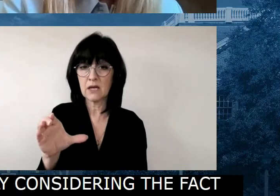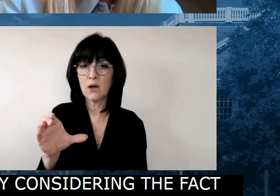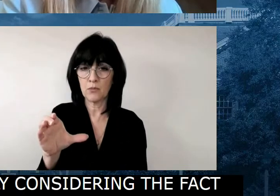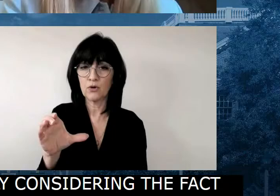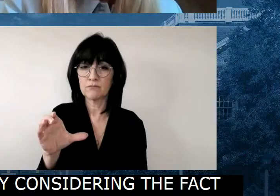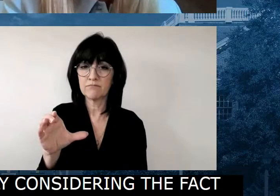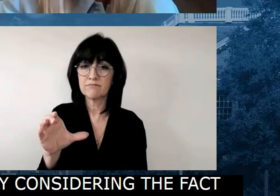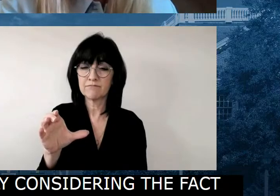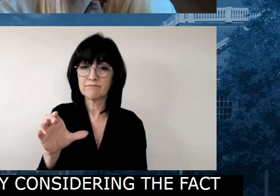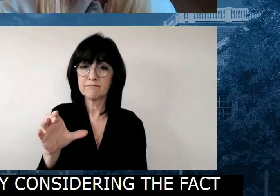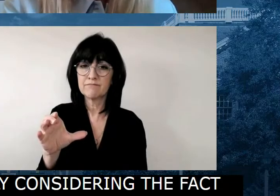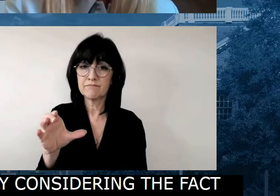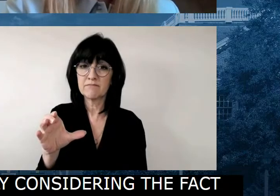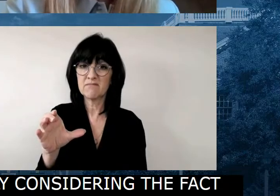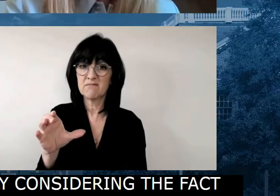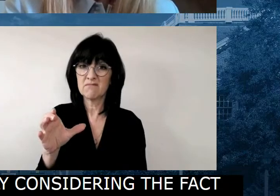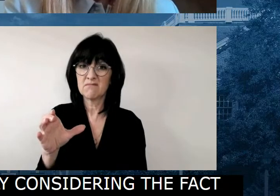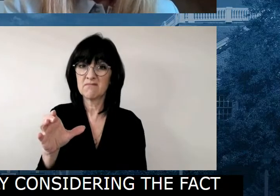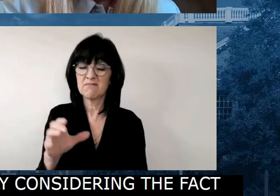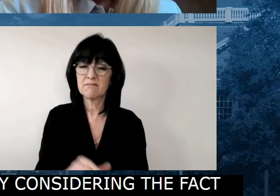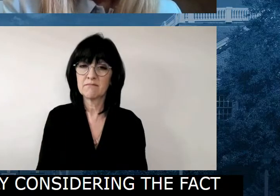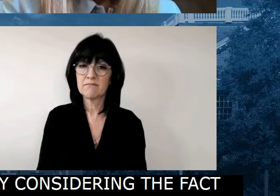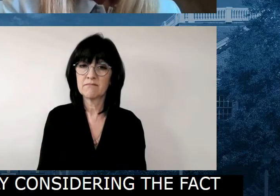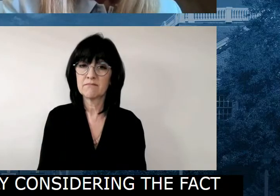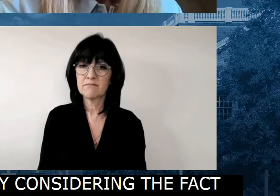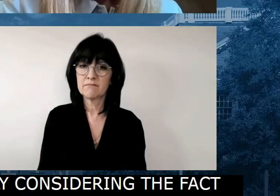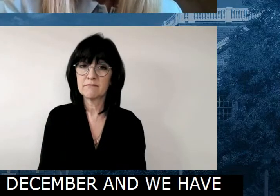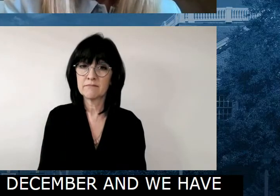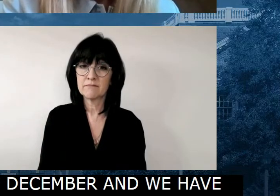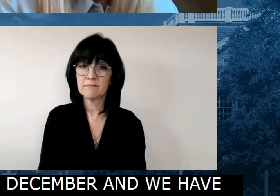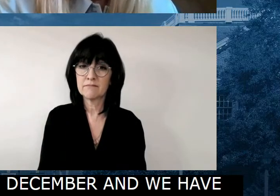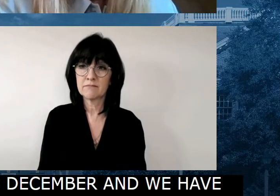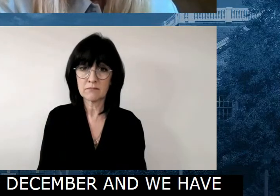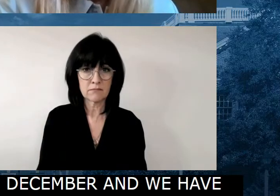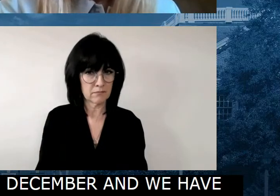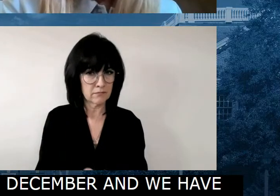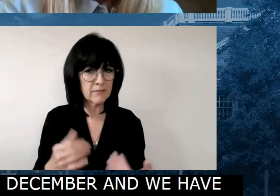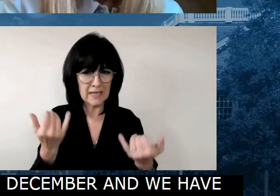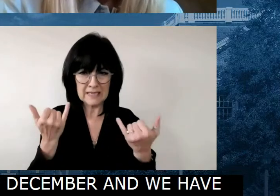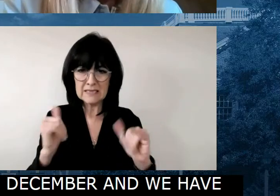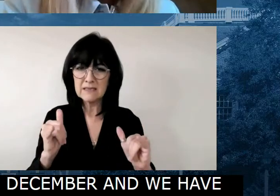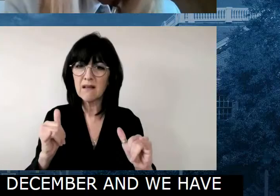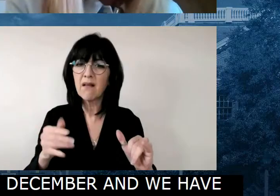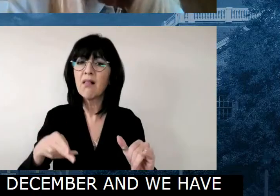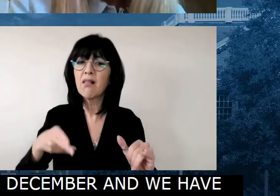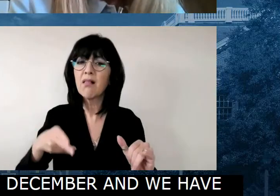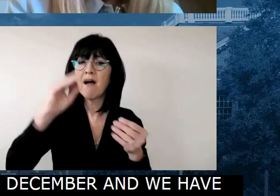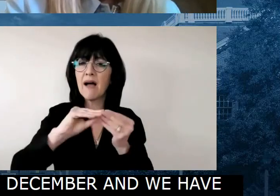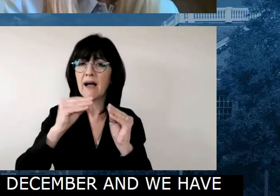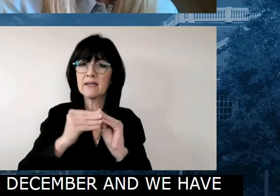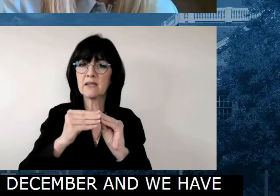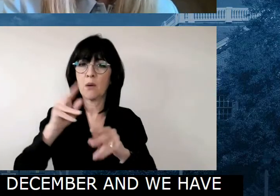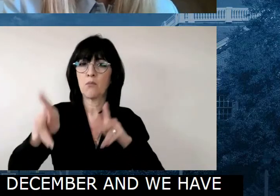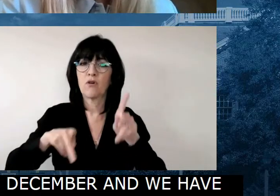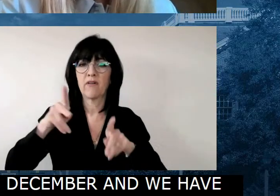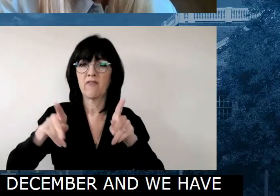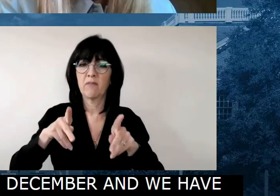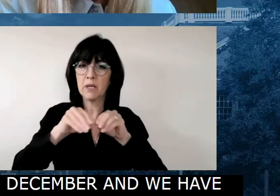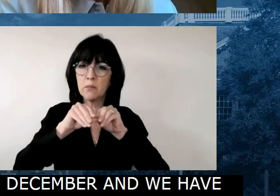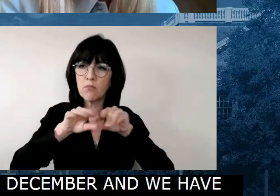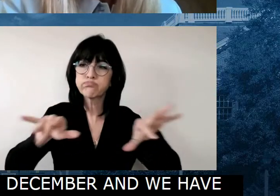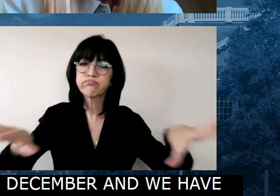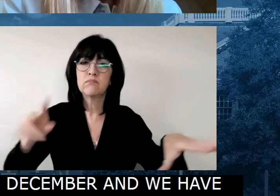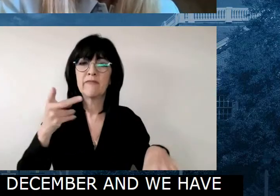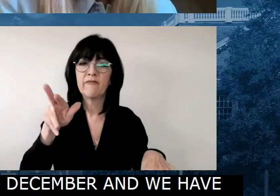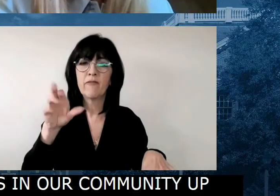had some pretty high levels of virus in our community up until now, where of course we're doing much